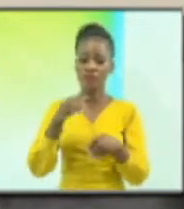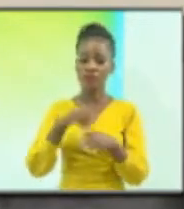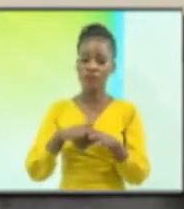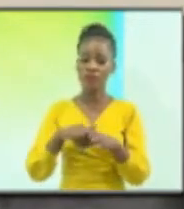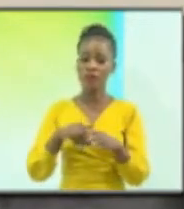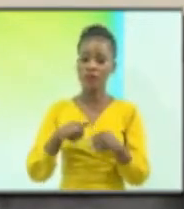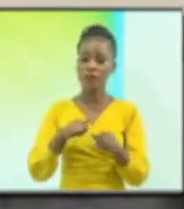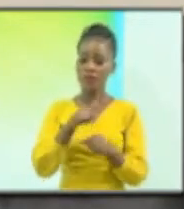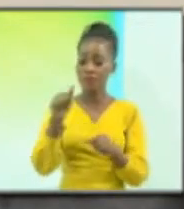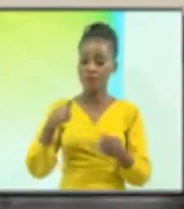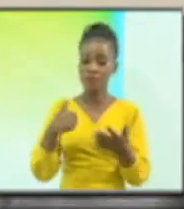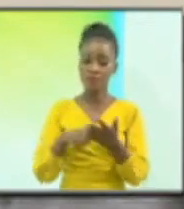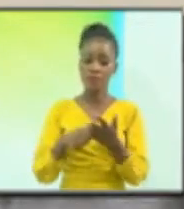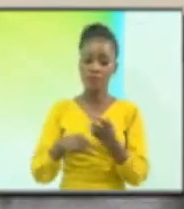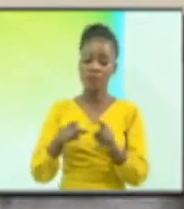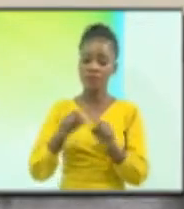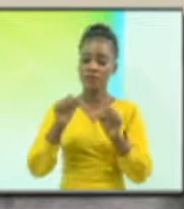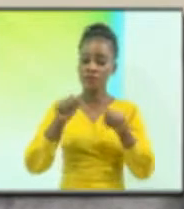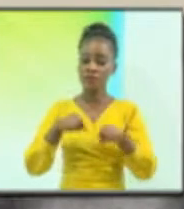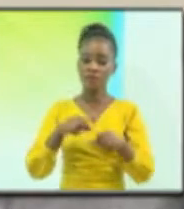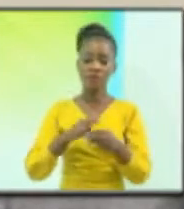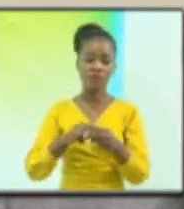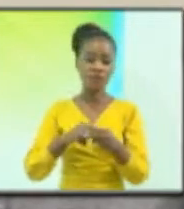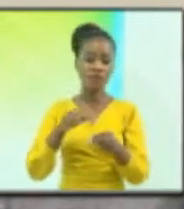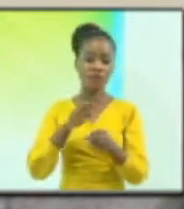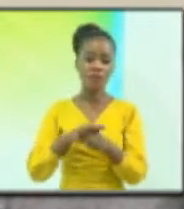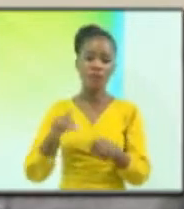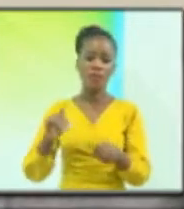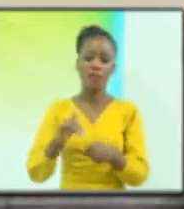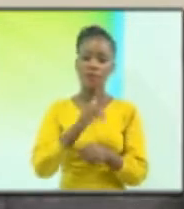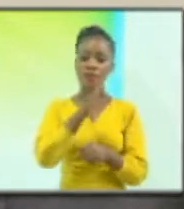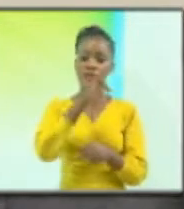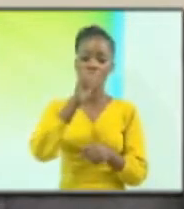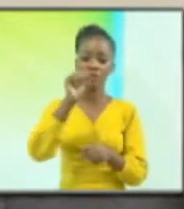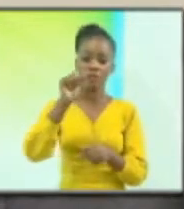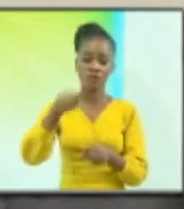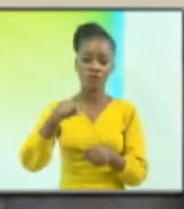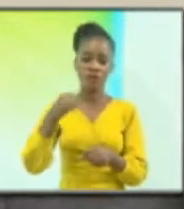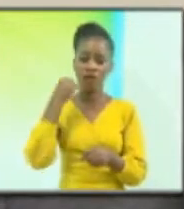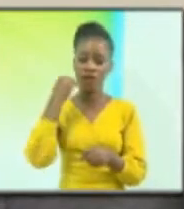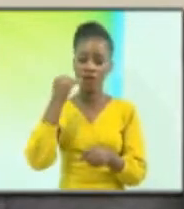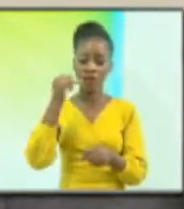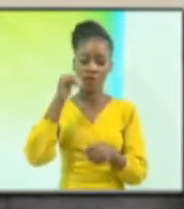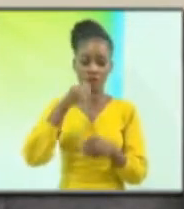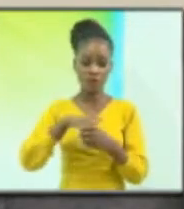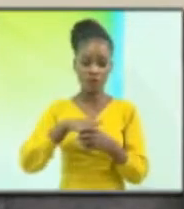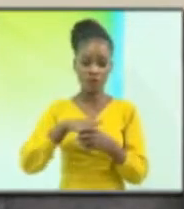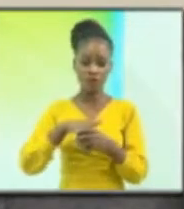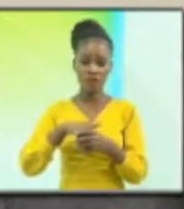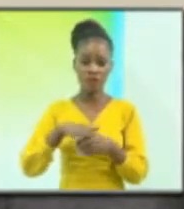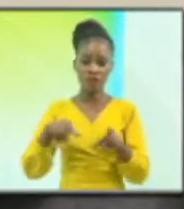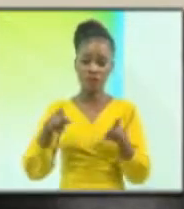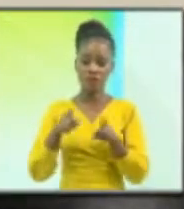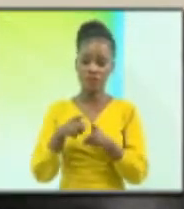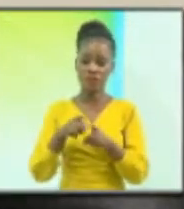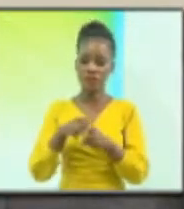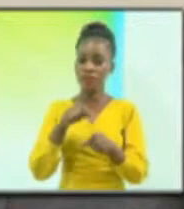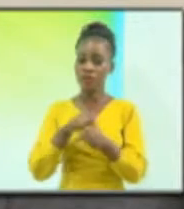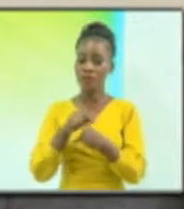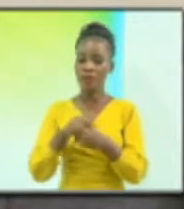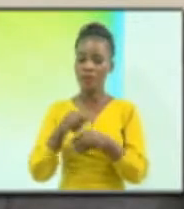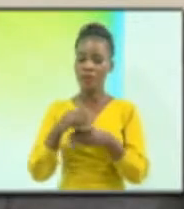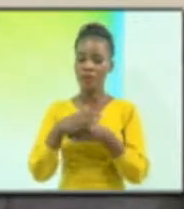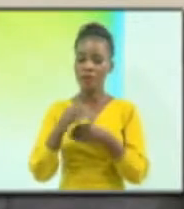matters. You can use a passport in land transactions. You can use a passport in matters to do with opening